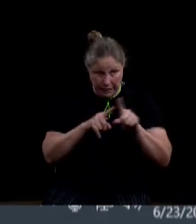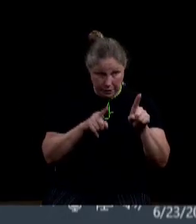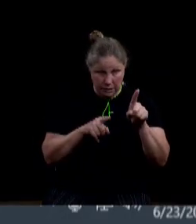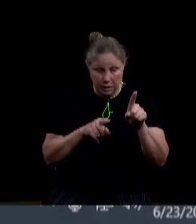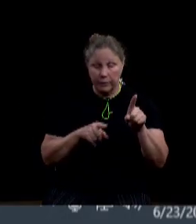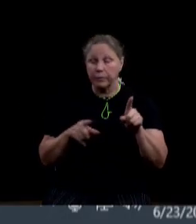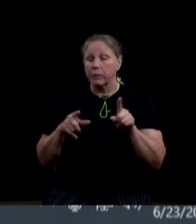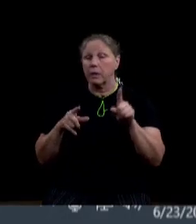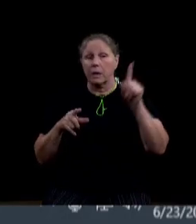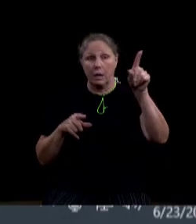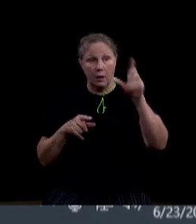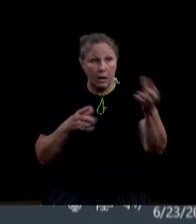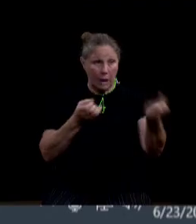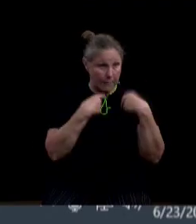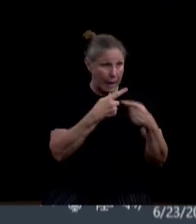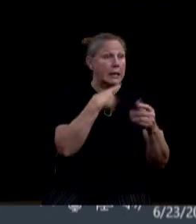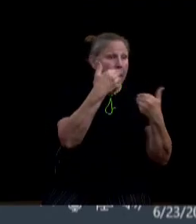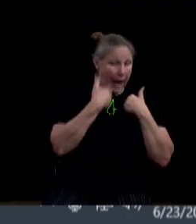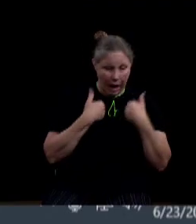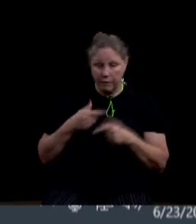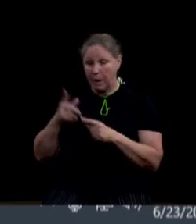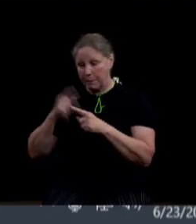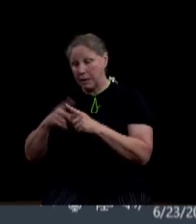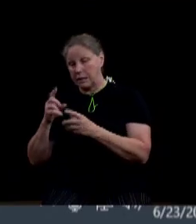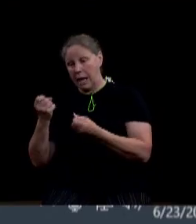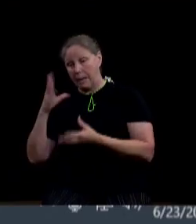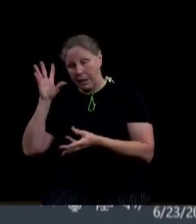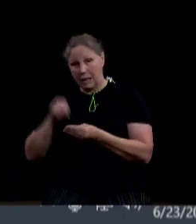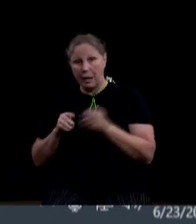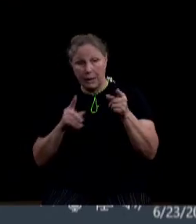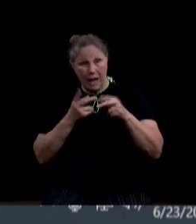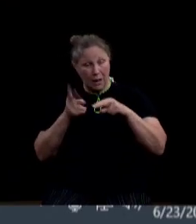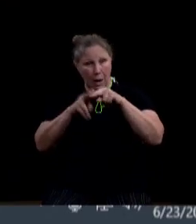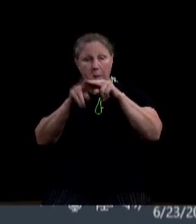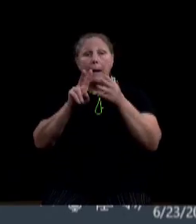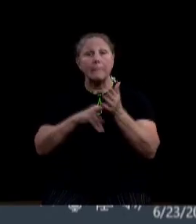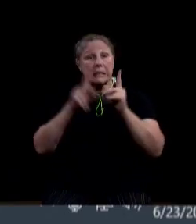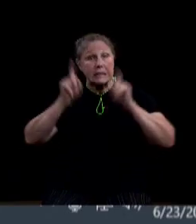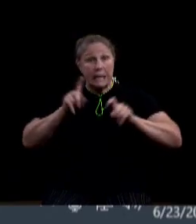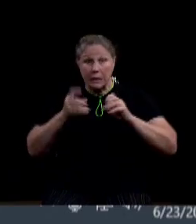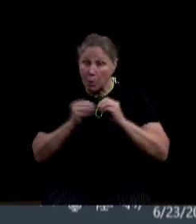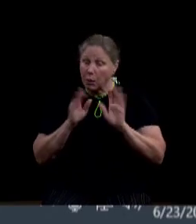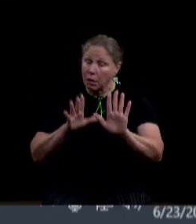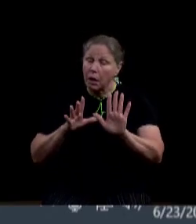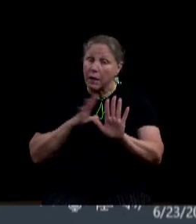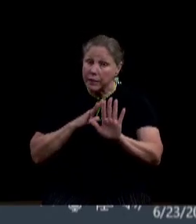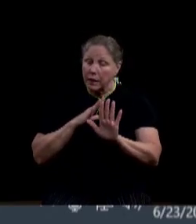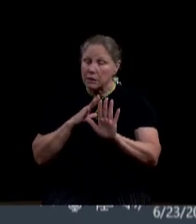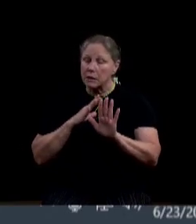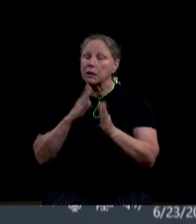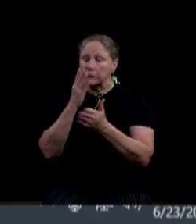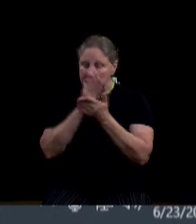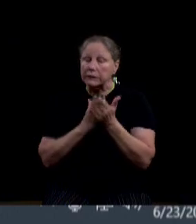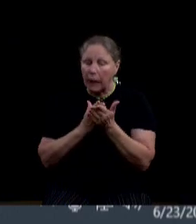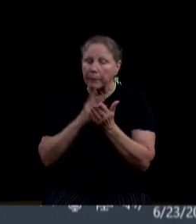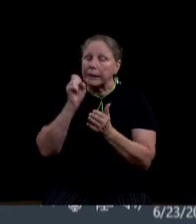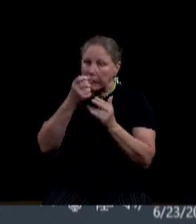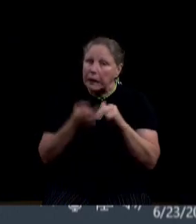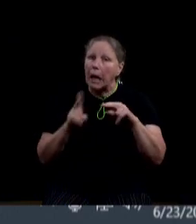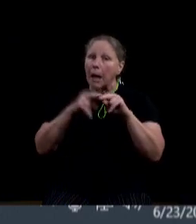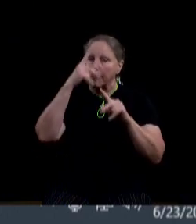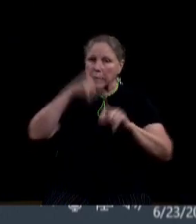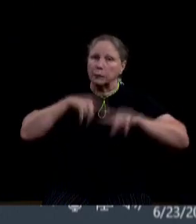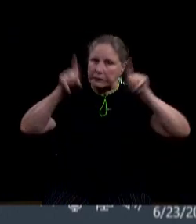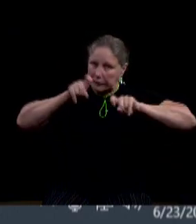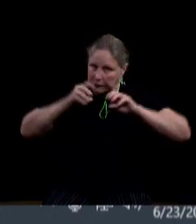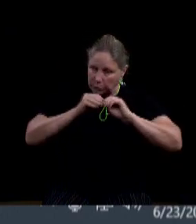going up, it means not only are we doing more testing, that is providing some of the additional positive results, but we're having a much greater